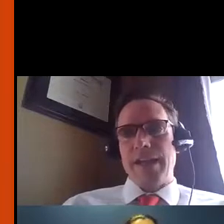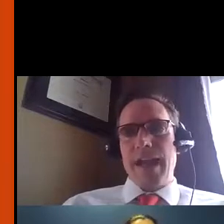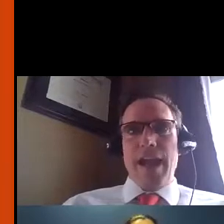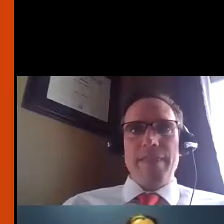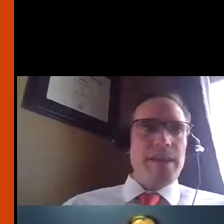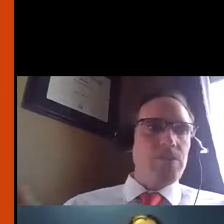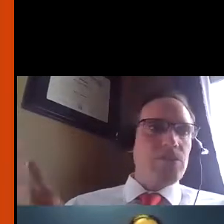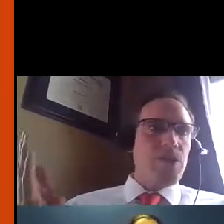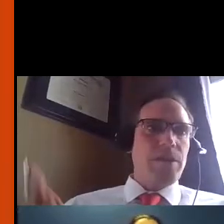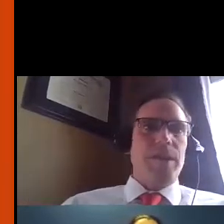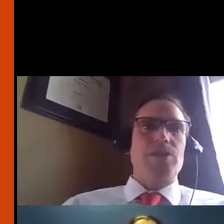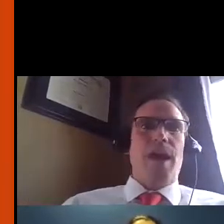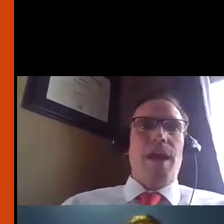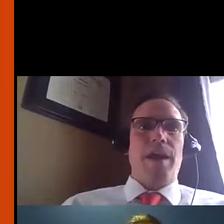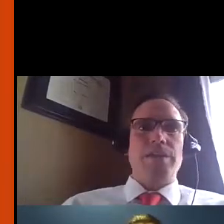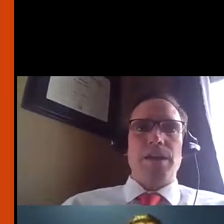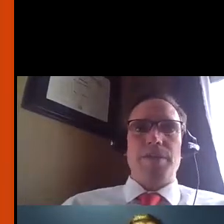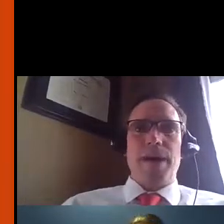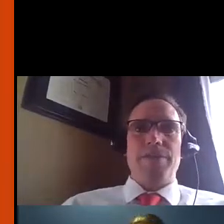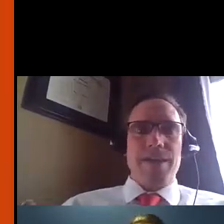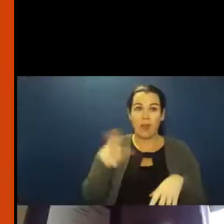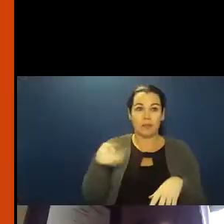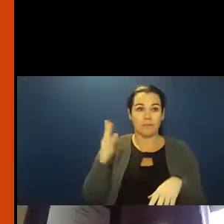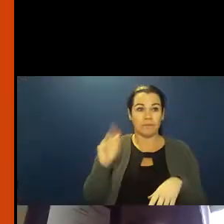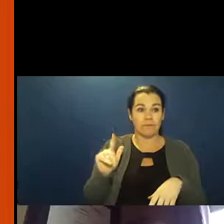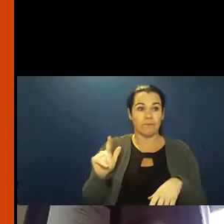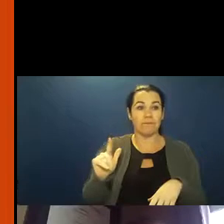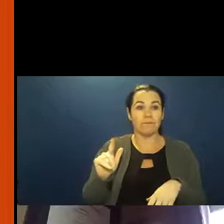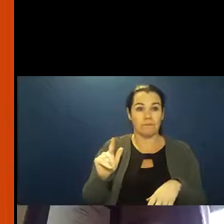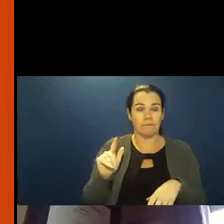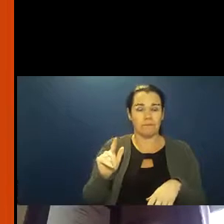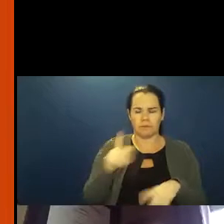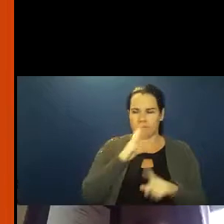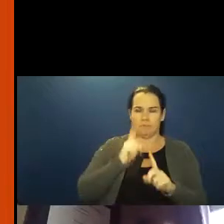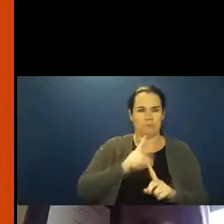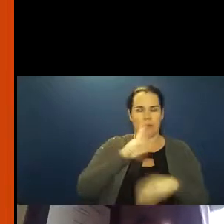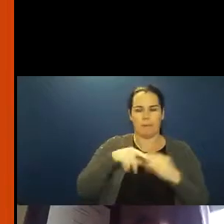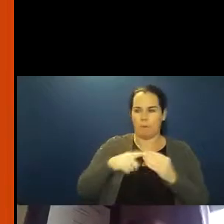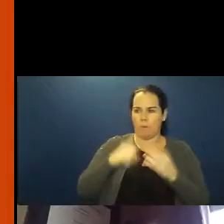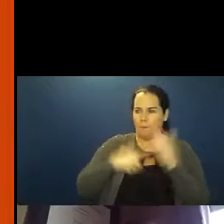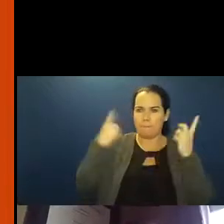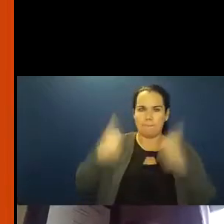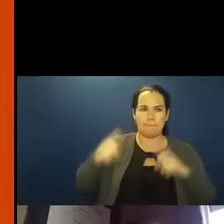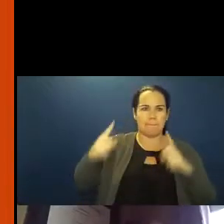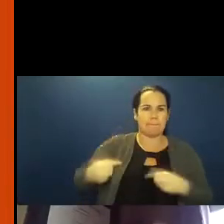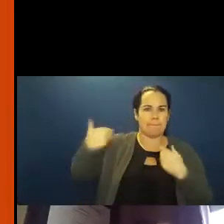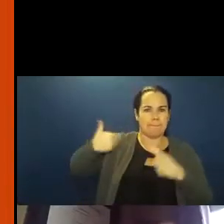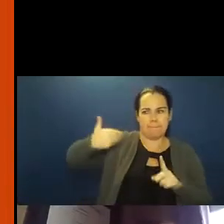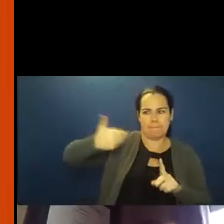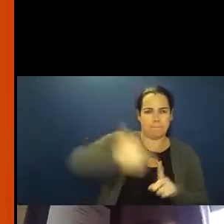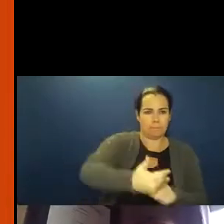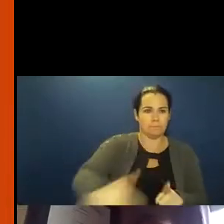interacting. And then he starkly talked about the events of the past year, both the health and the social